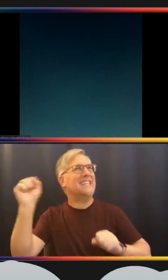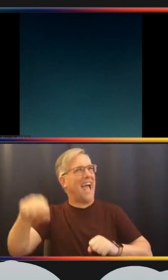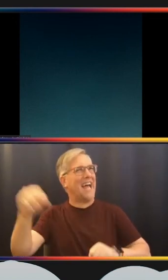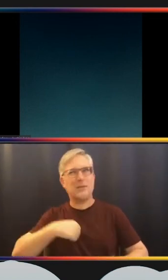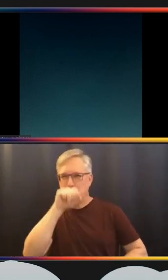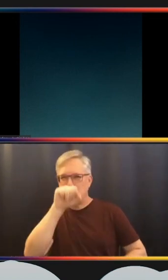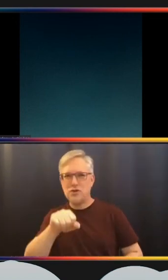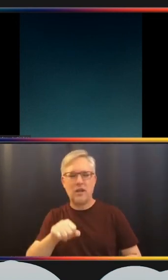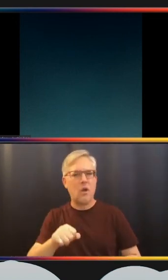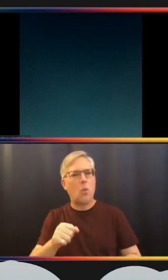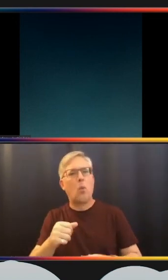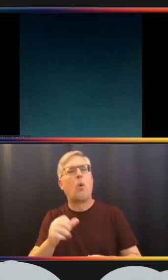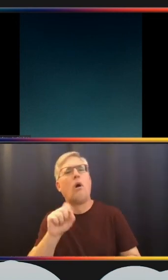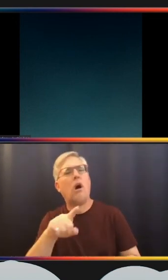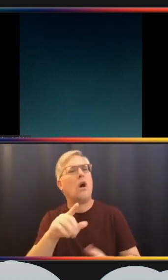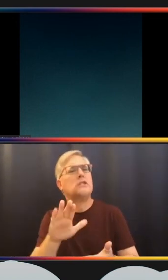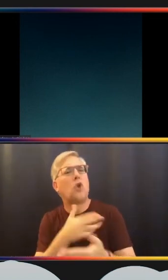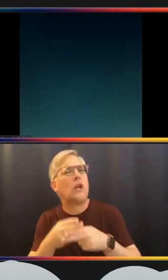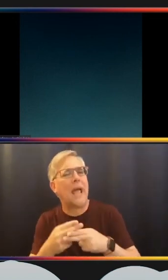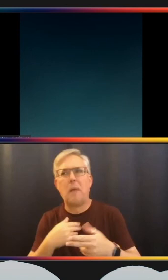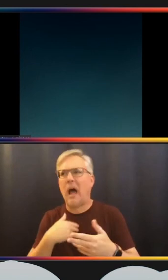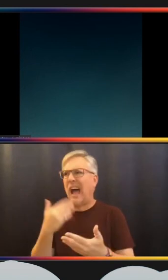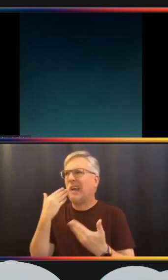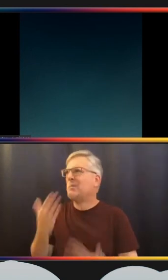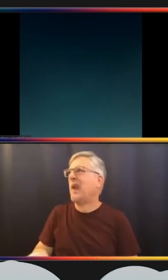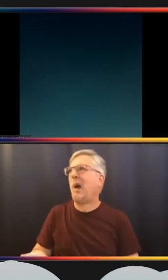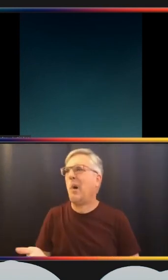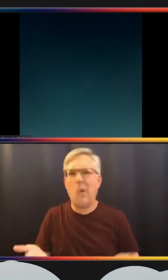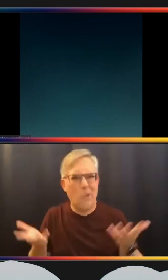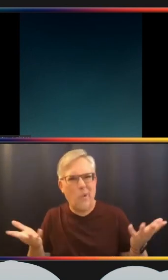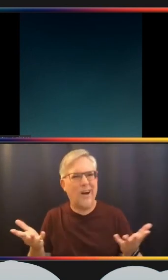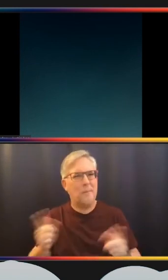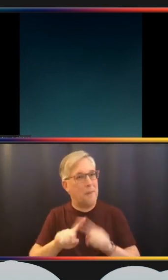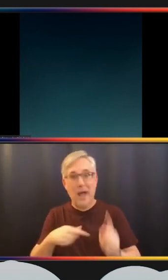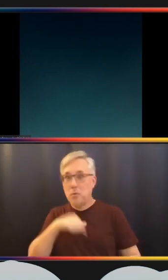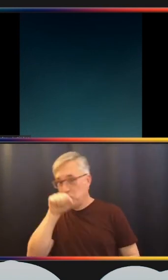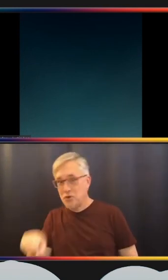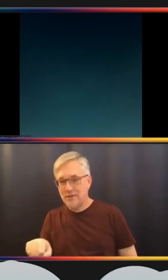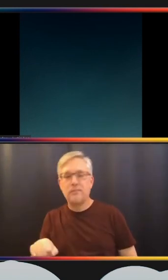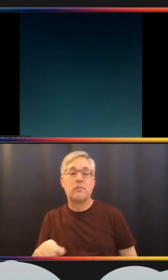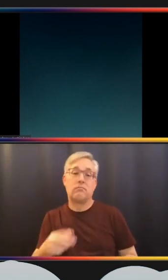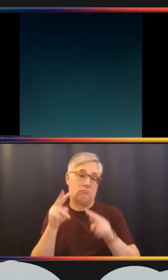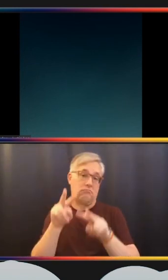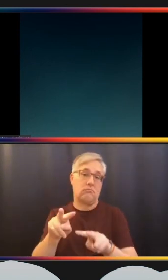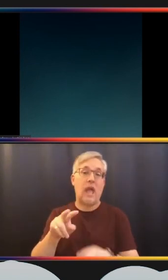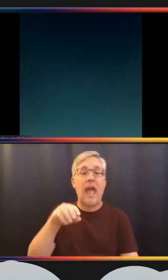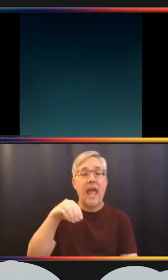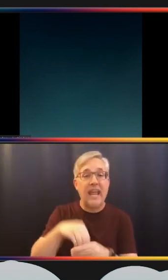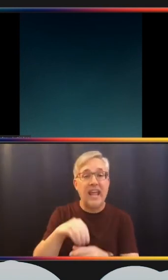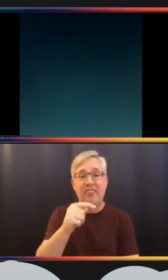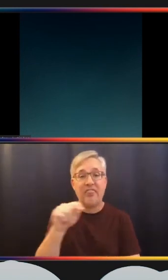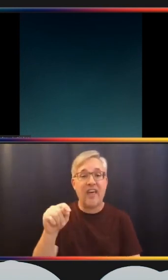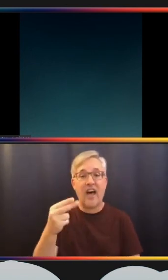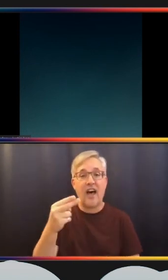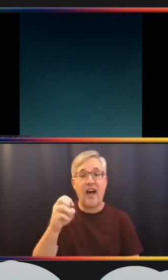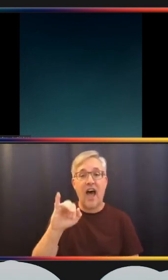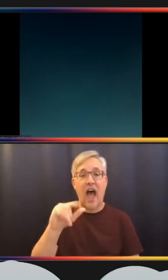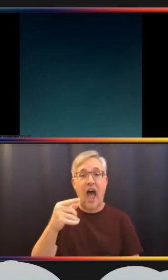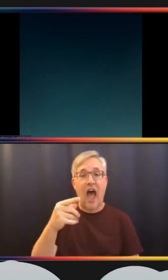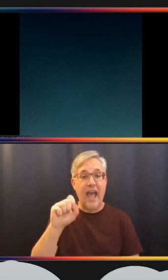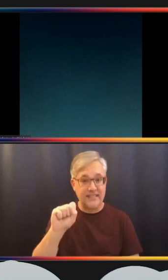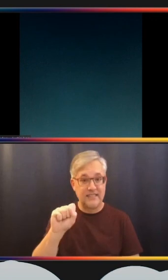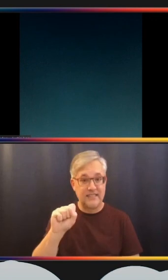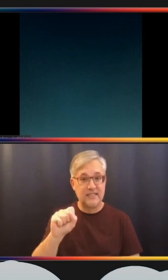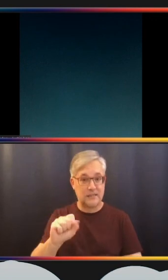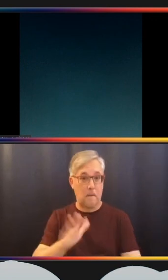okay. I don't know. But if you guys are looking for song recommendations, you can go listen to In the Heights, the musical, to get ready for In